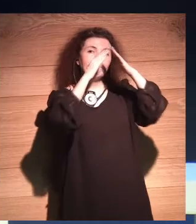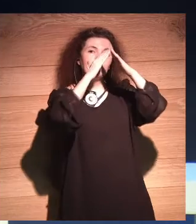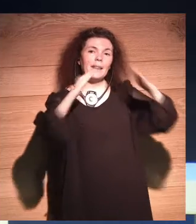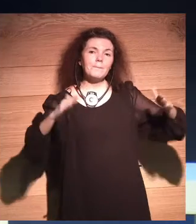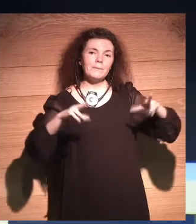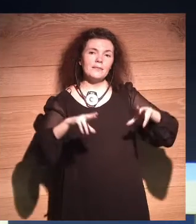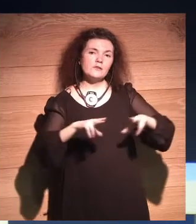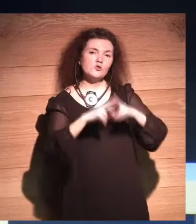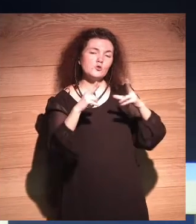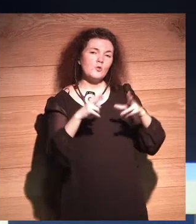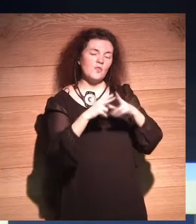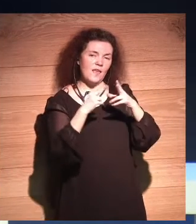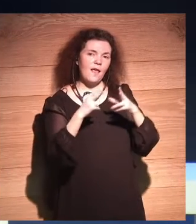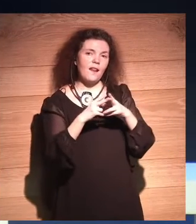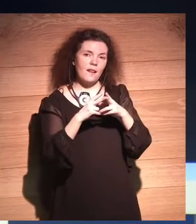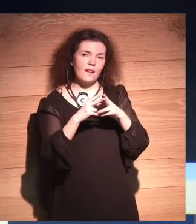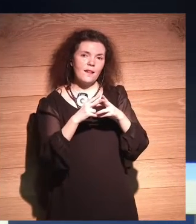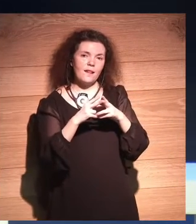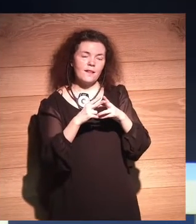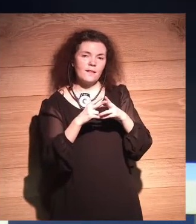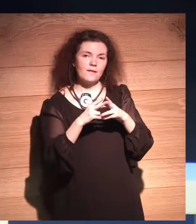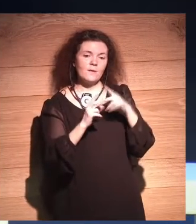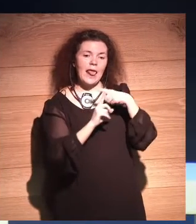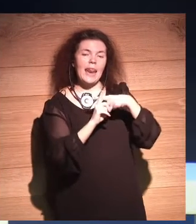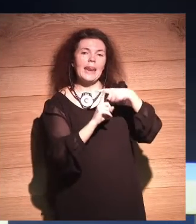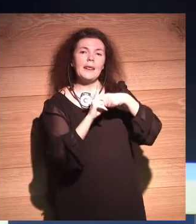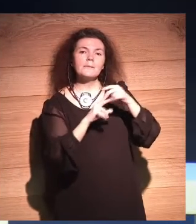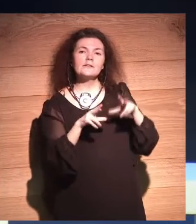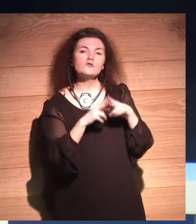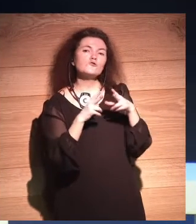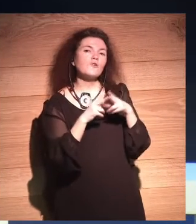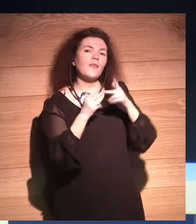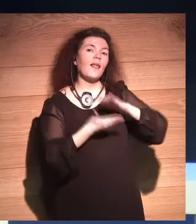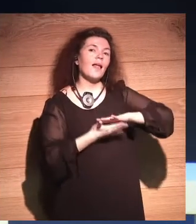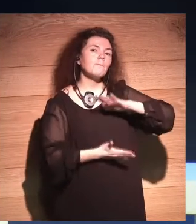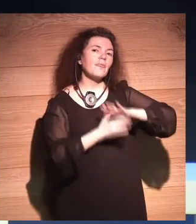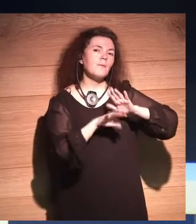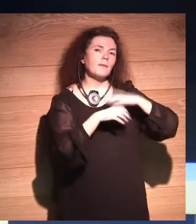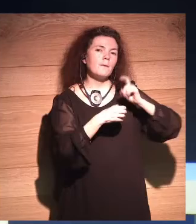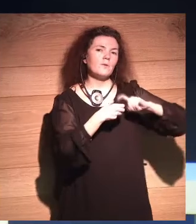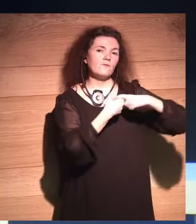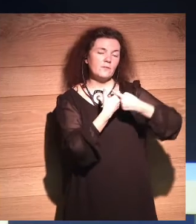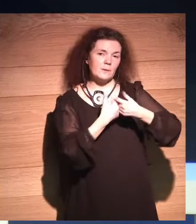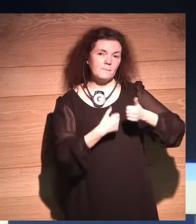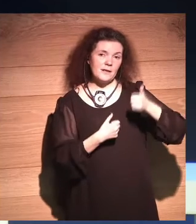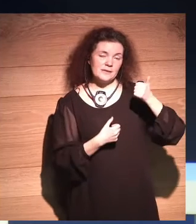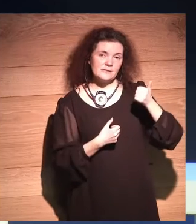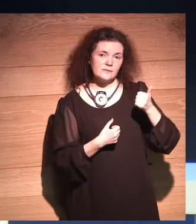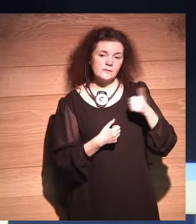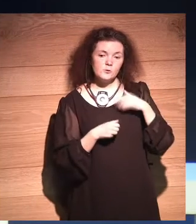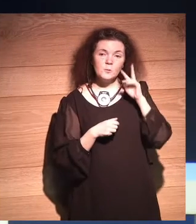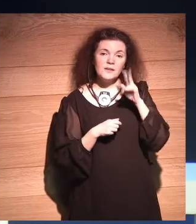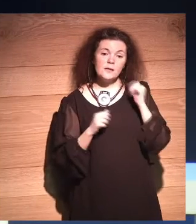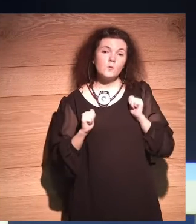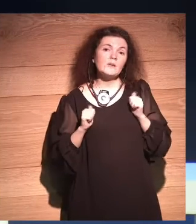of these processes. And this is partly the response to your comment, which is that's where some of these initiatives that are what's